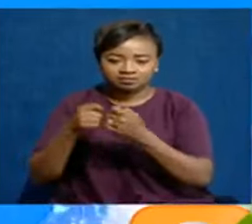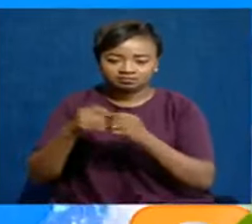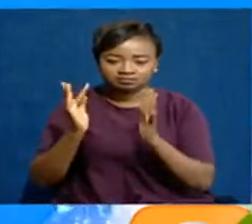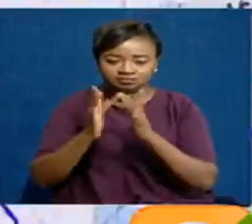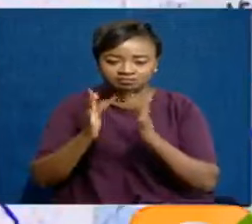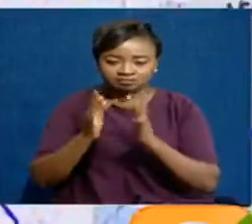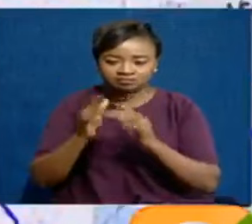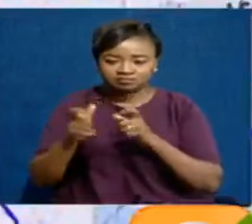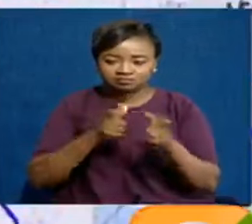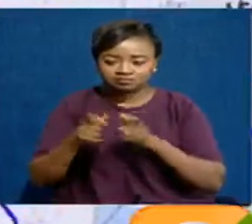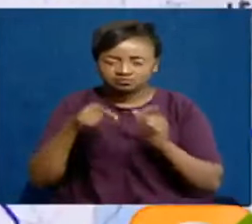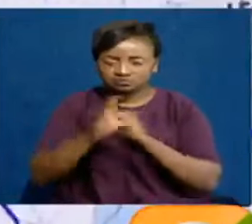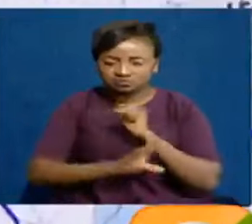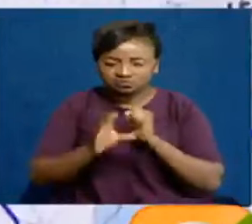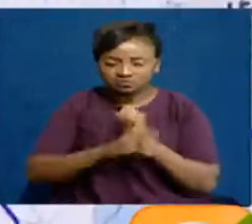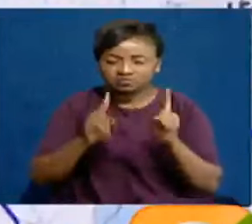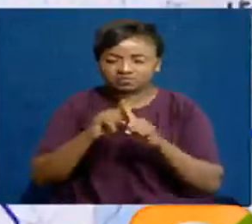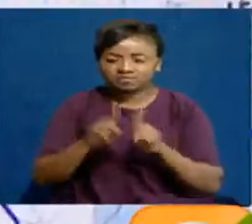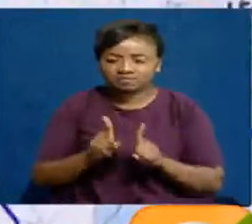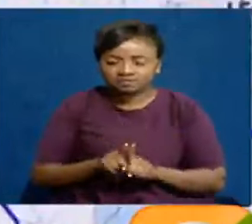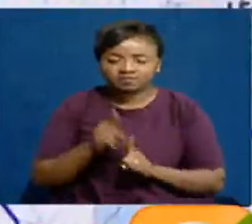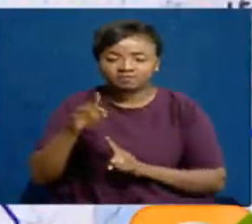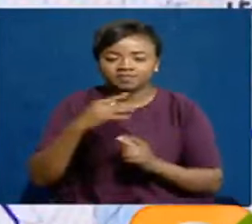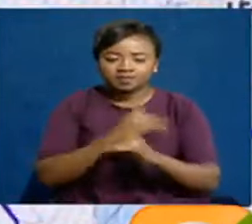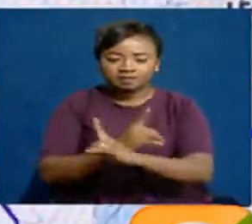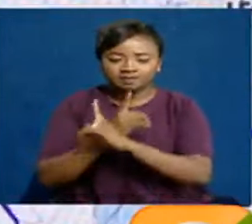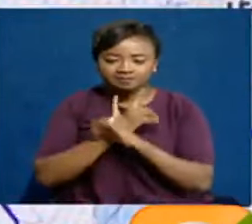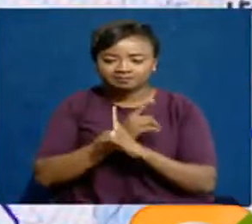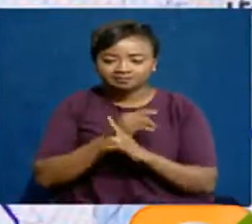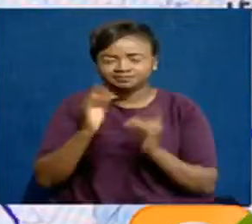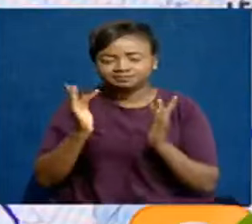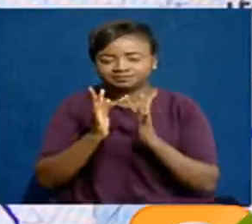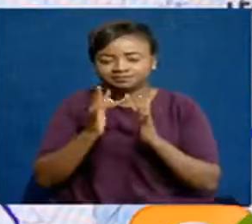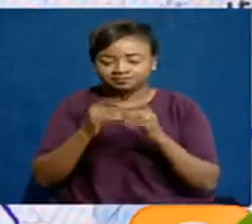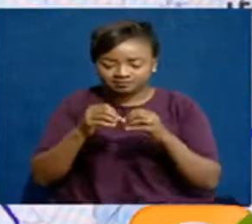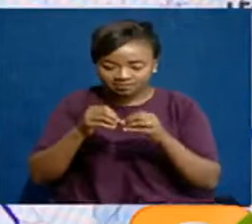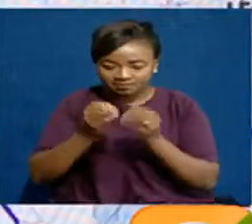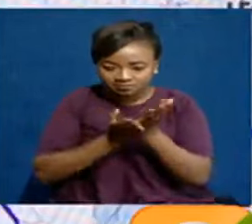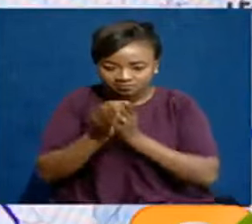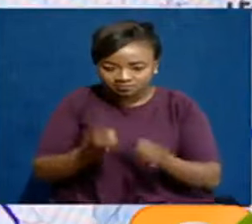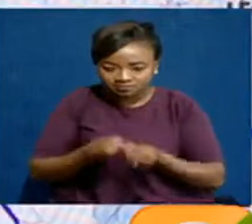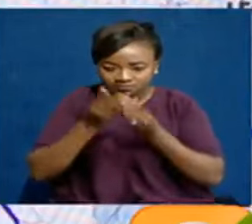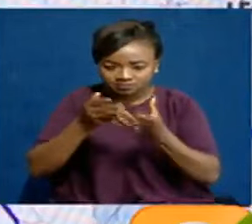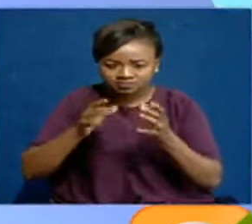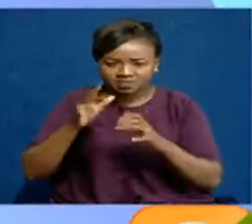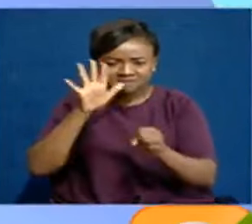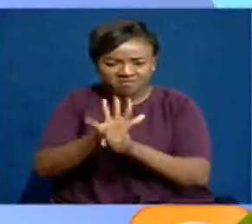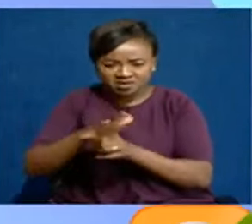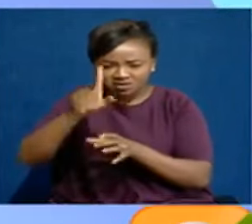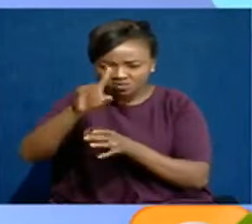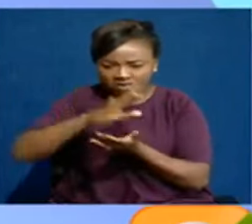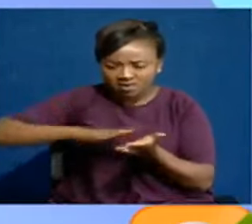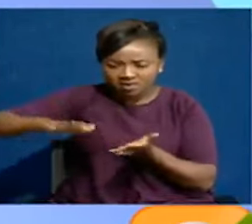the country. At the same time, they have defended the concentration of internet service providers in certain localities. We